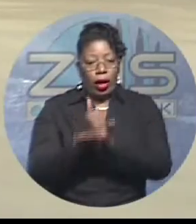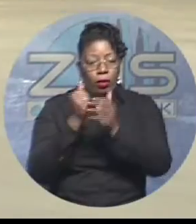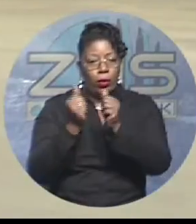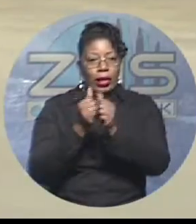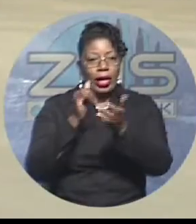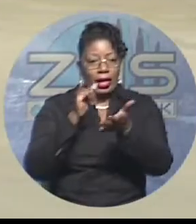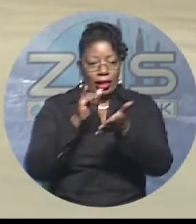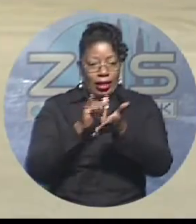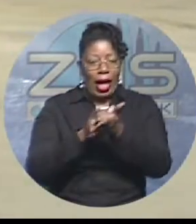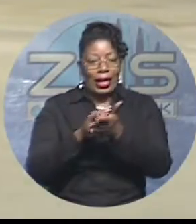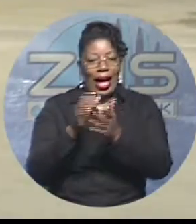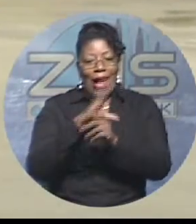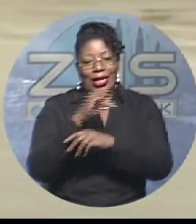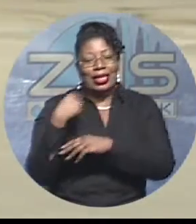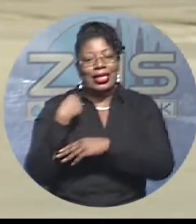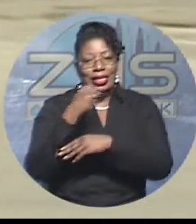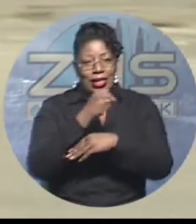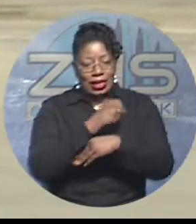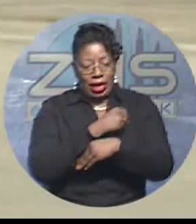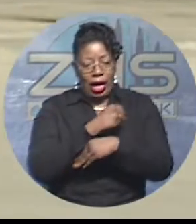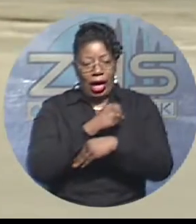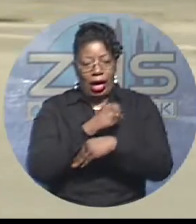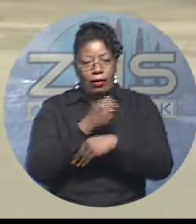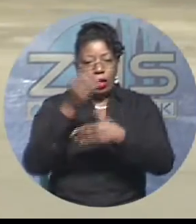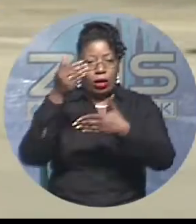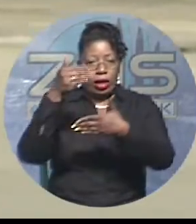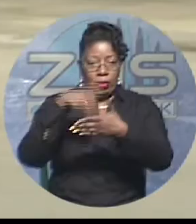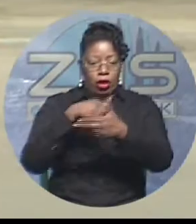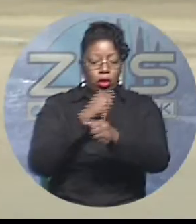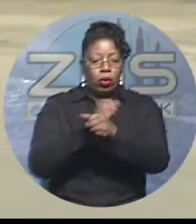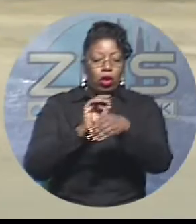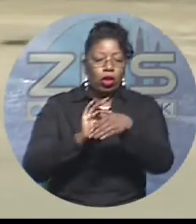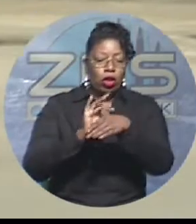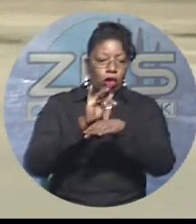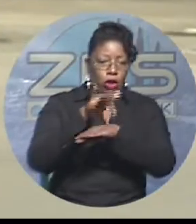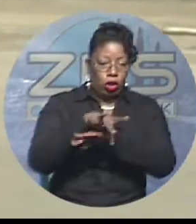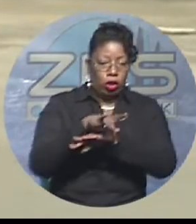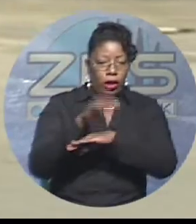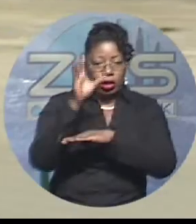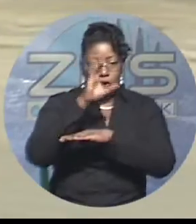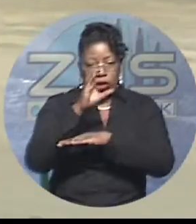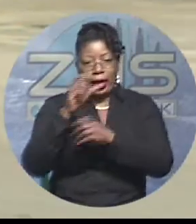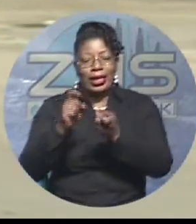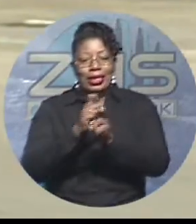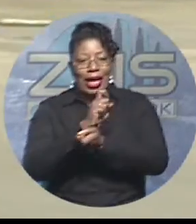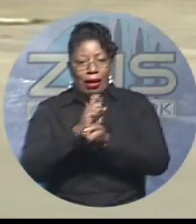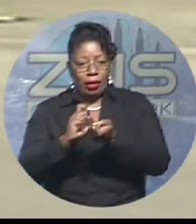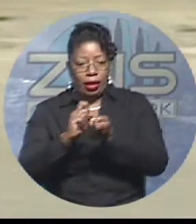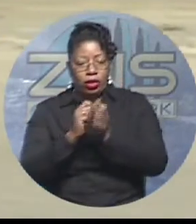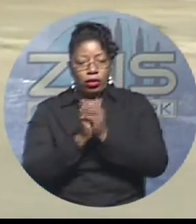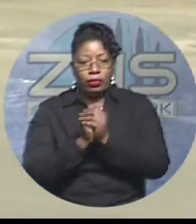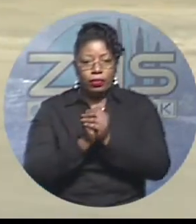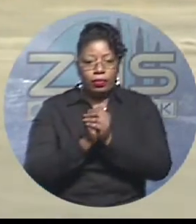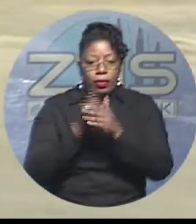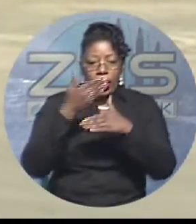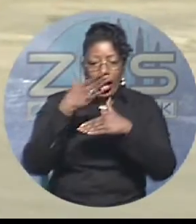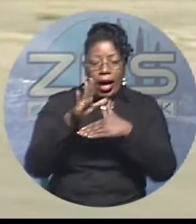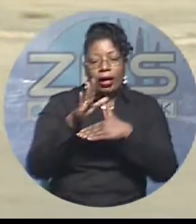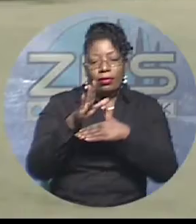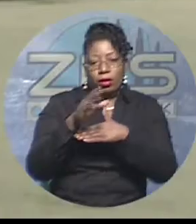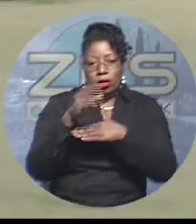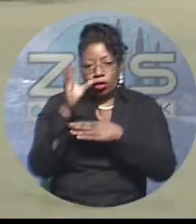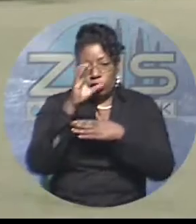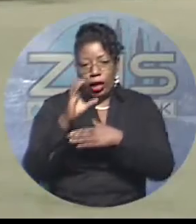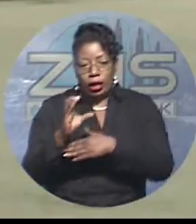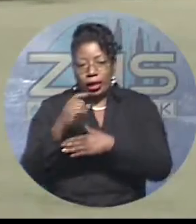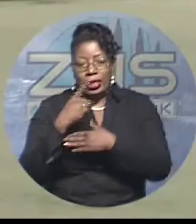full complement of staff is out. They came in early, took their packages, and started assessing the damages. Following their assessment, McDonald says they